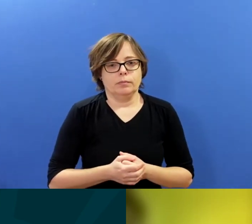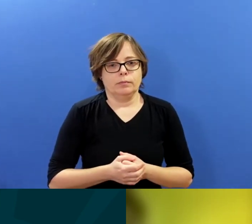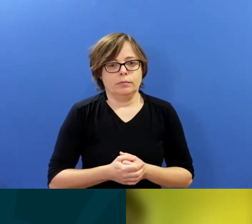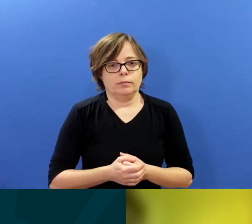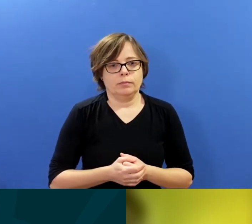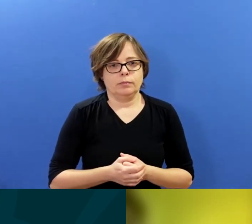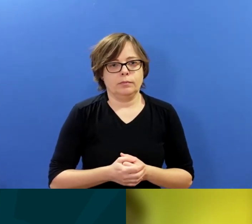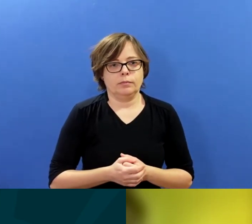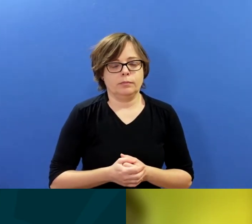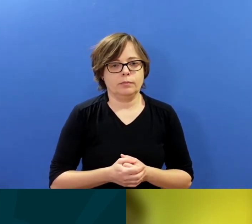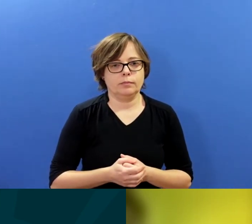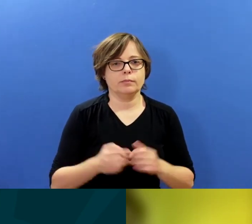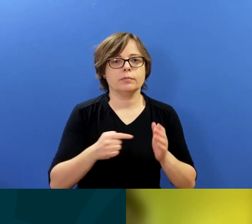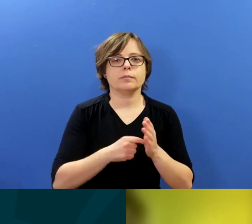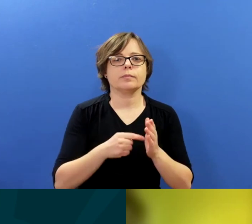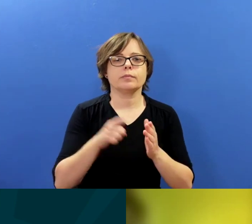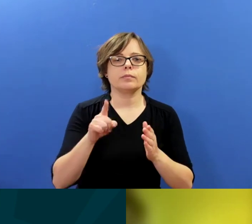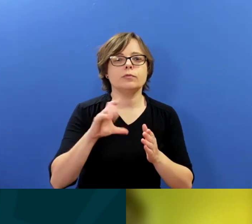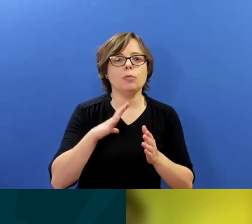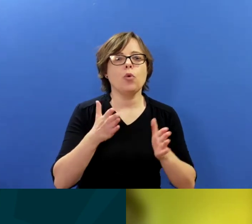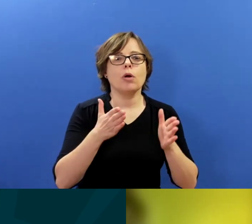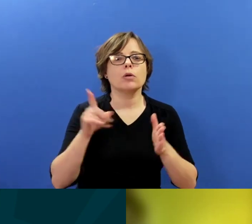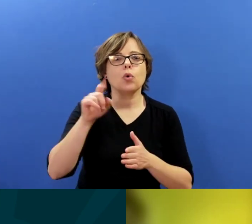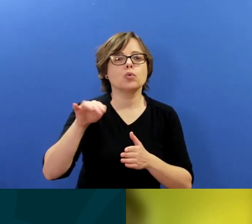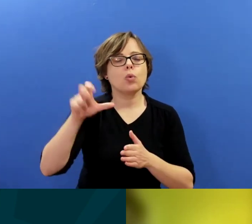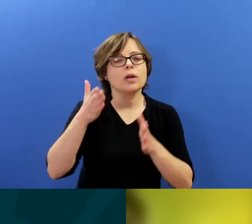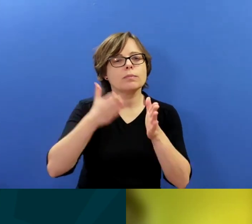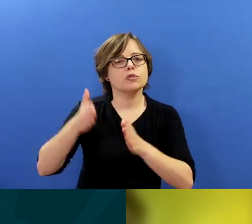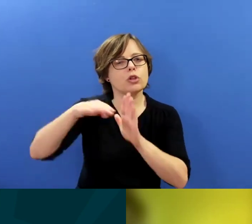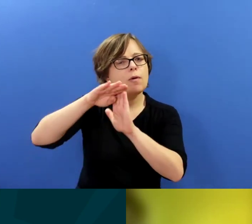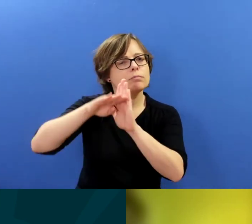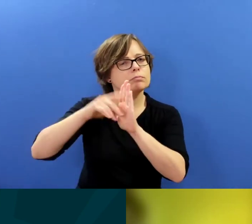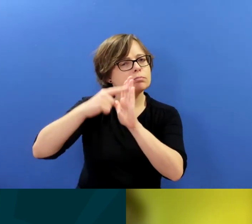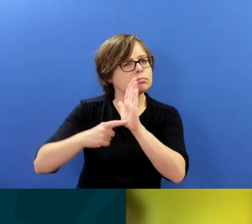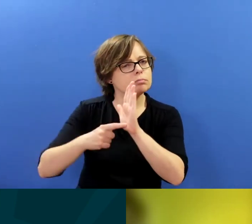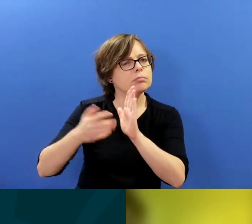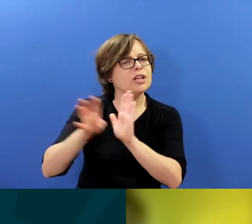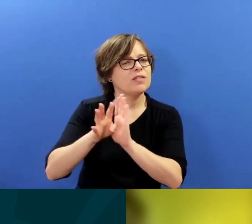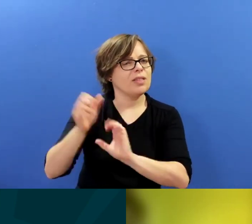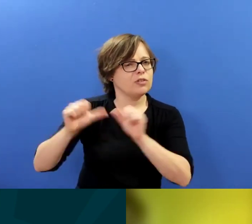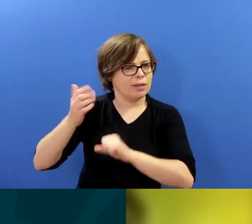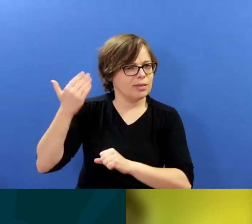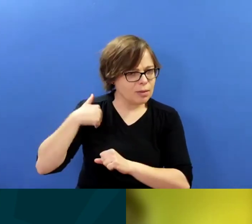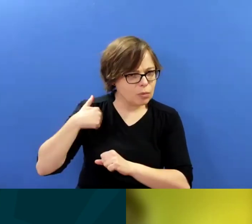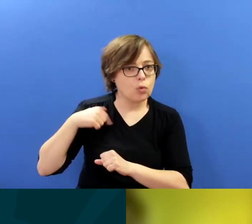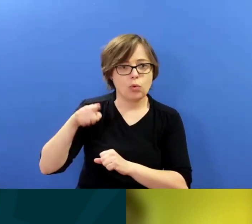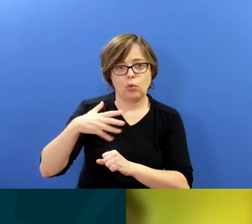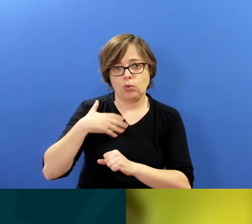at reaching the same level as far as possible. These guidelines elaborated in Zurich 19 years